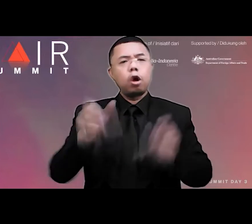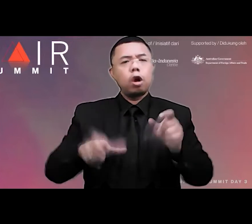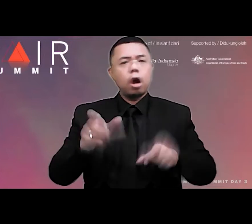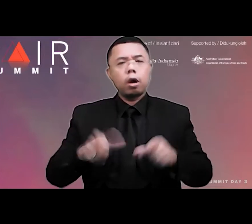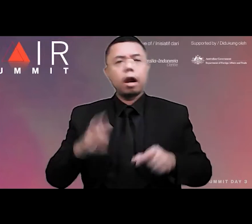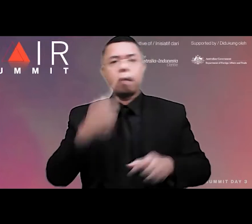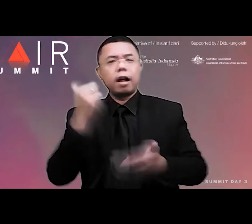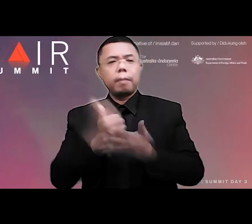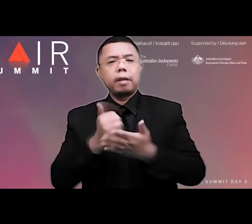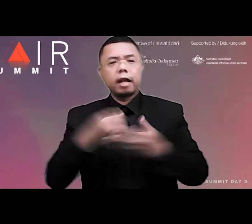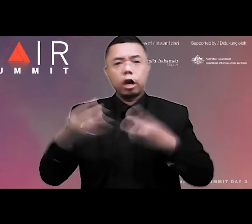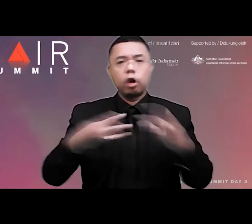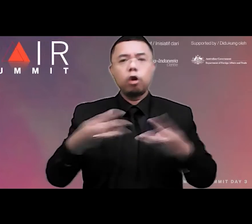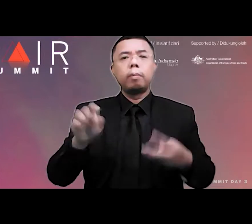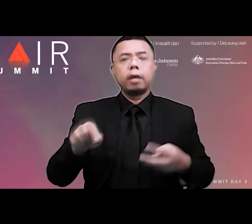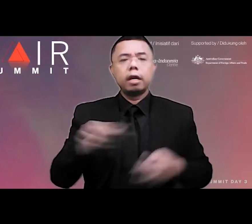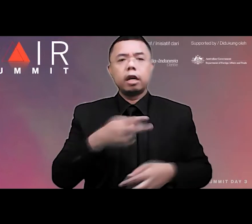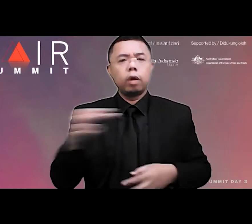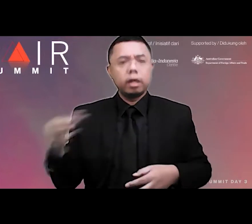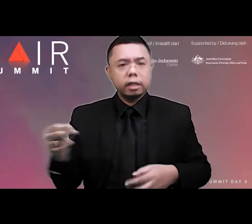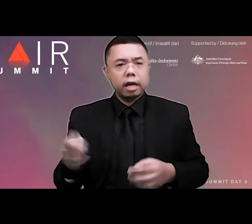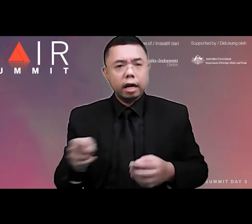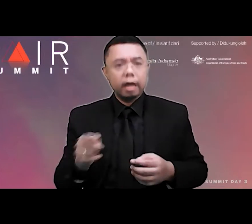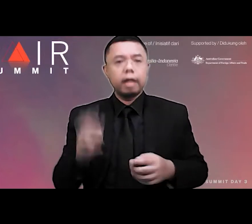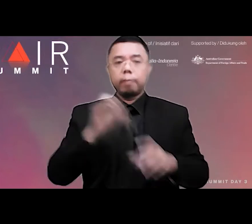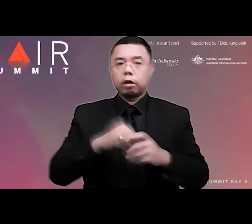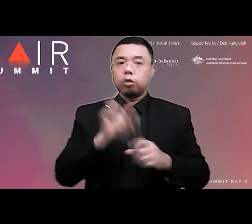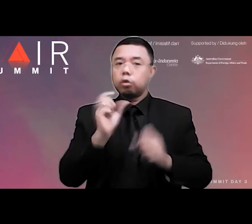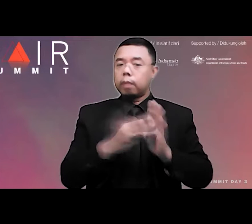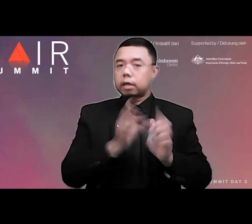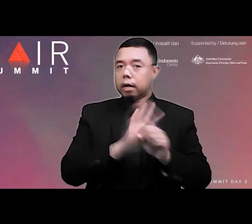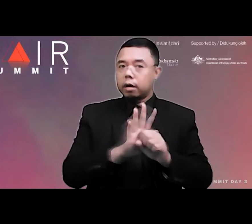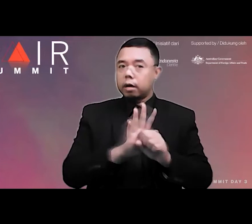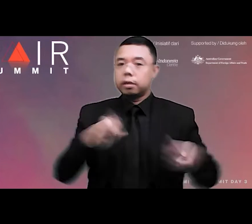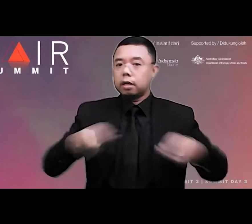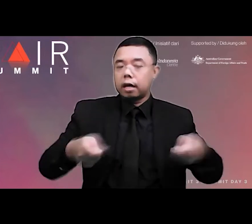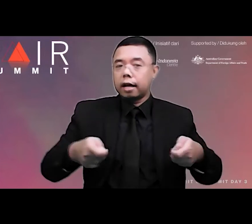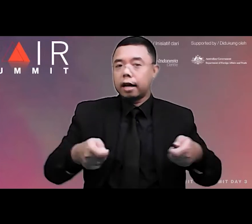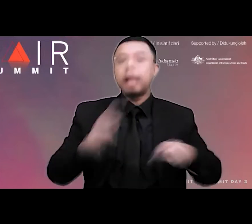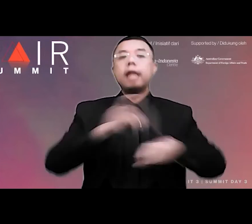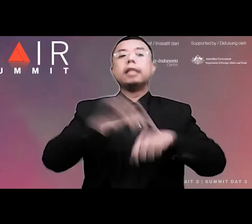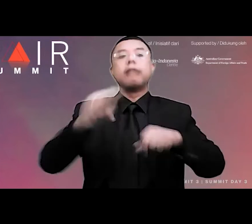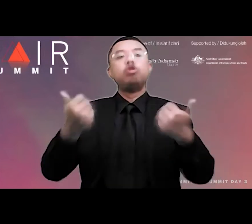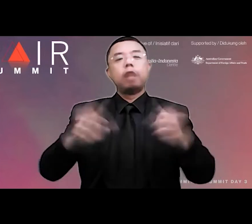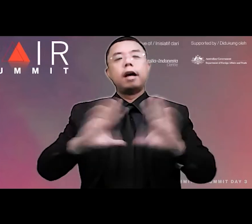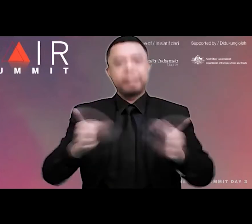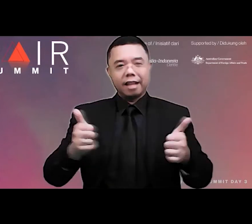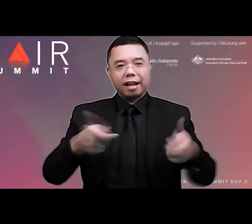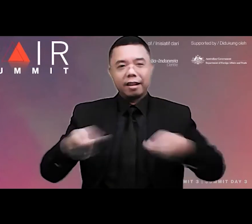pandemic was under control. At the moment, it has been flattened for the last